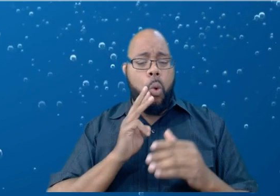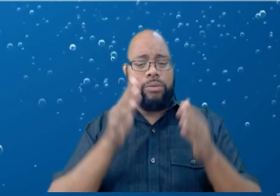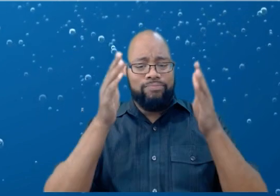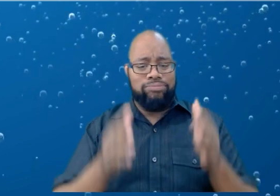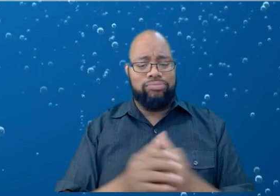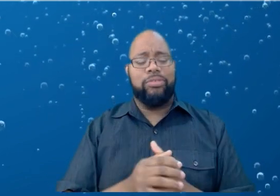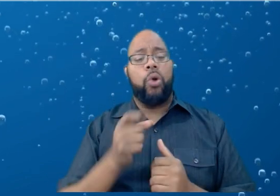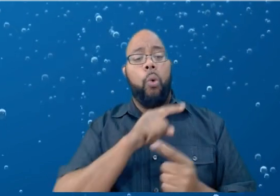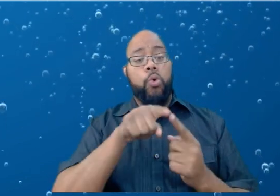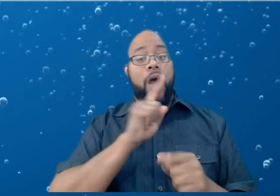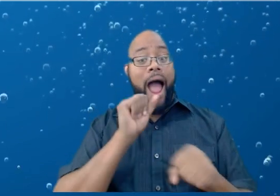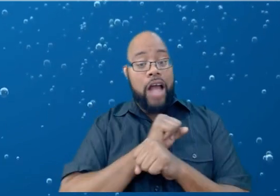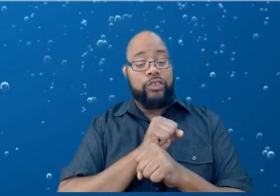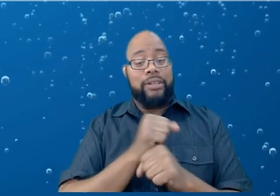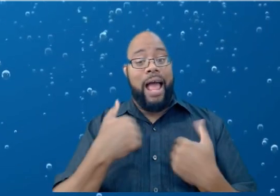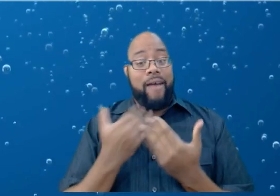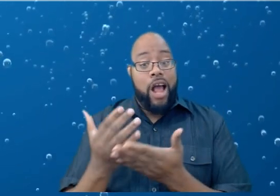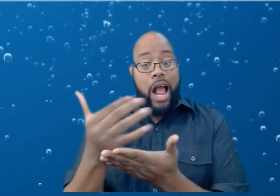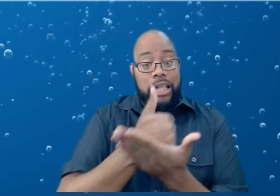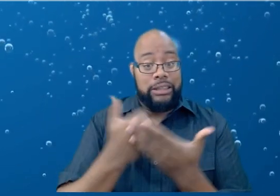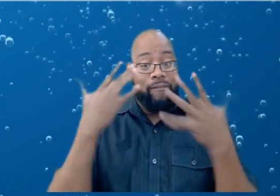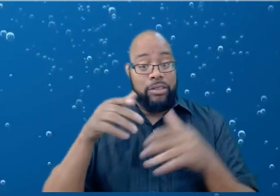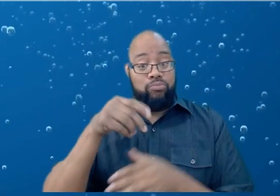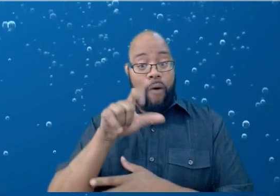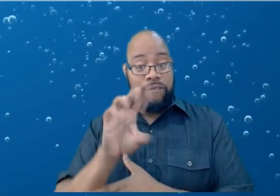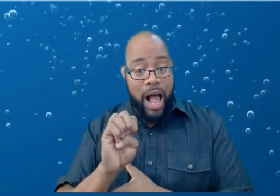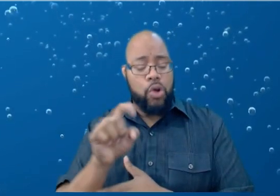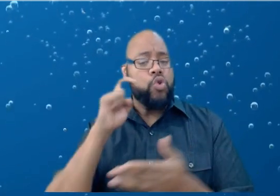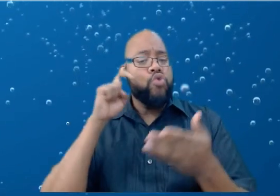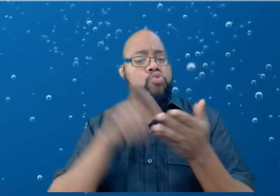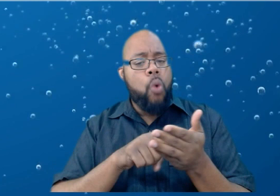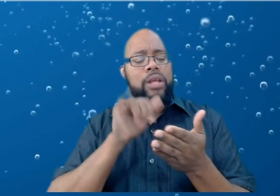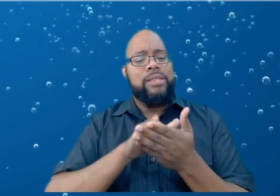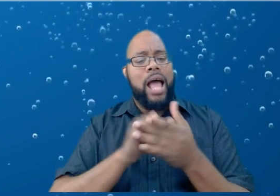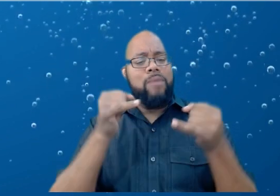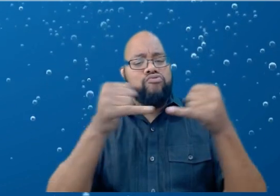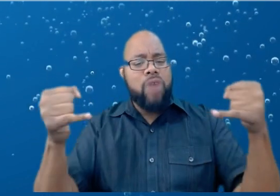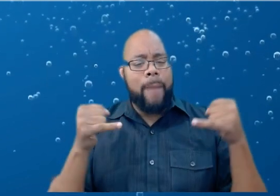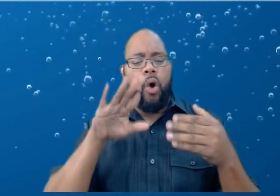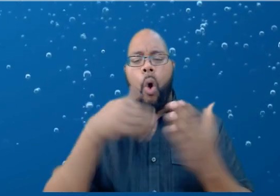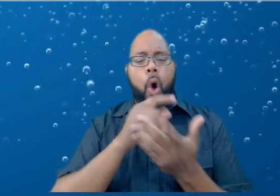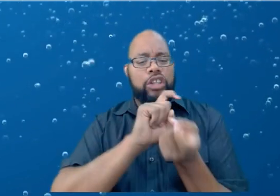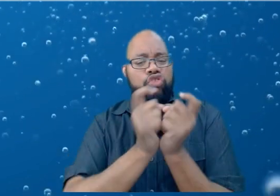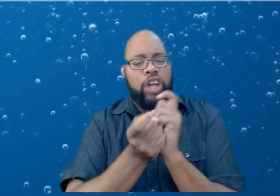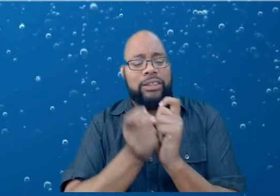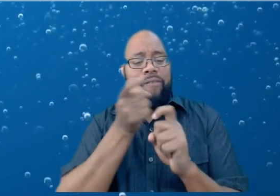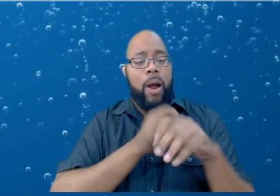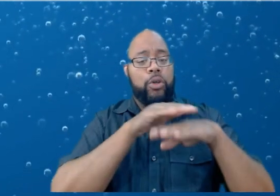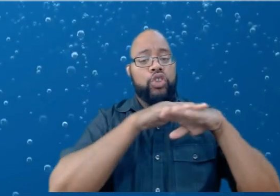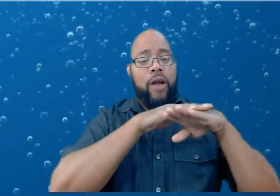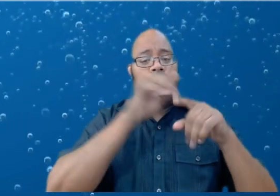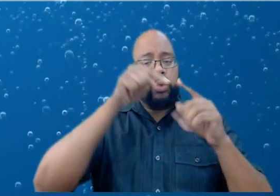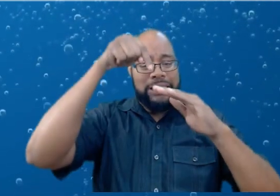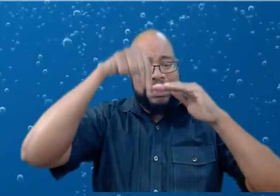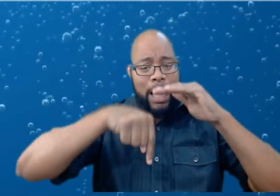of that water column. And so once you actually have a collection of profiles, and notice that these parameters, they all change in going